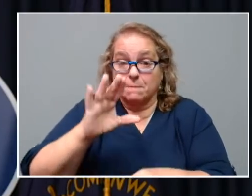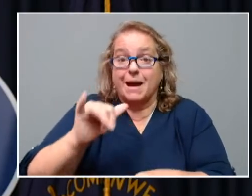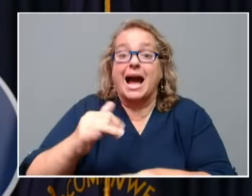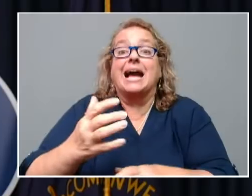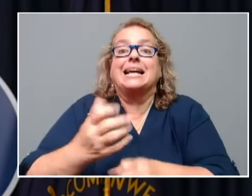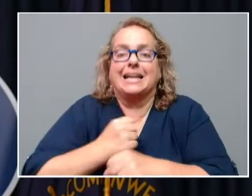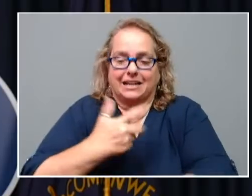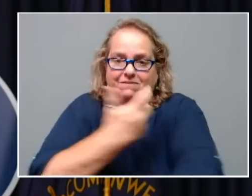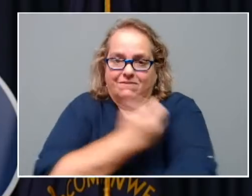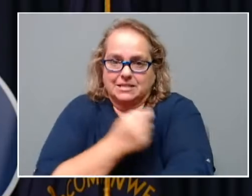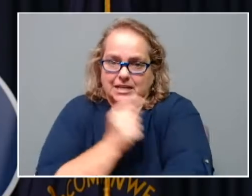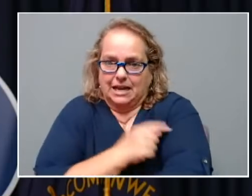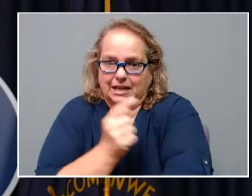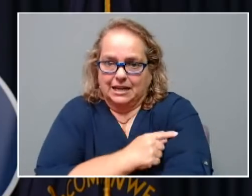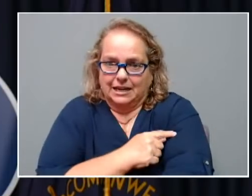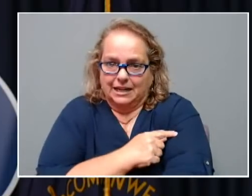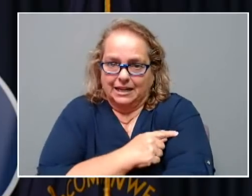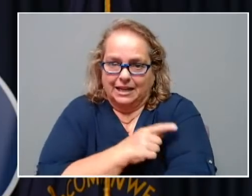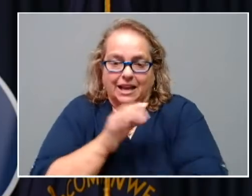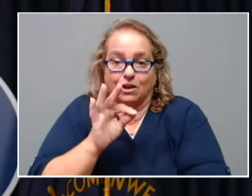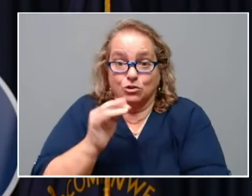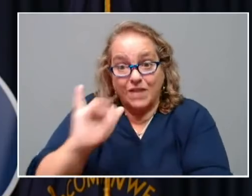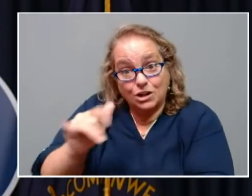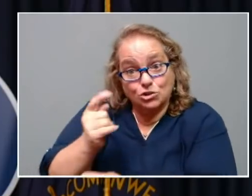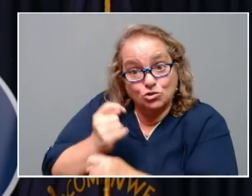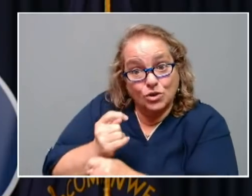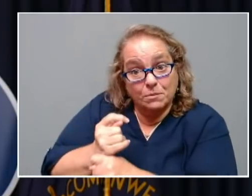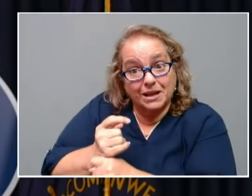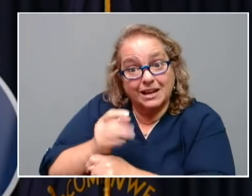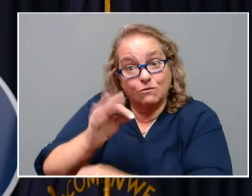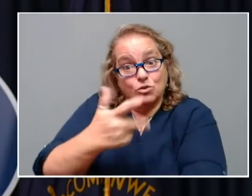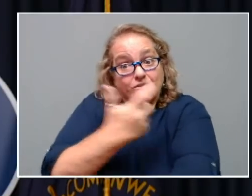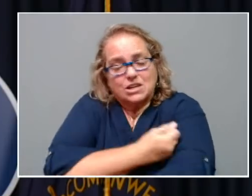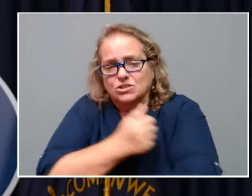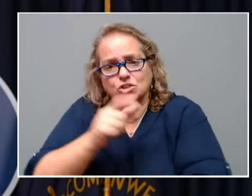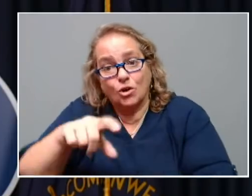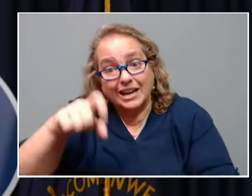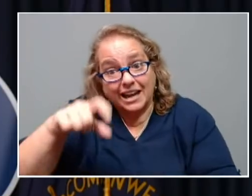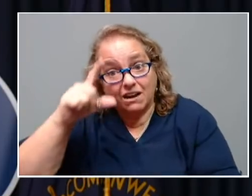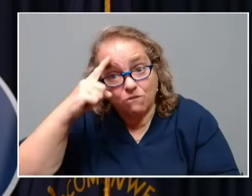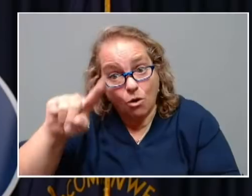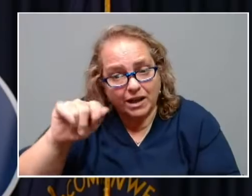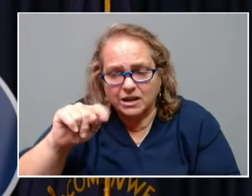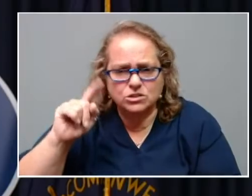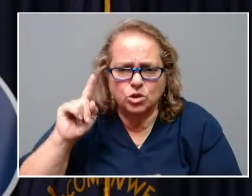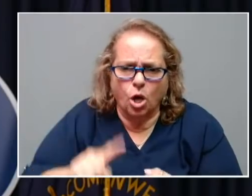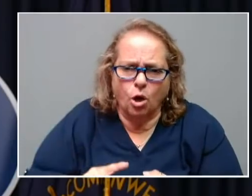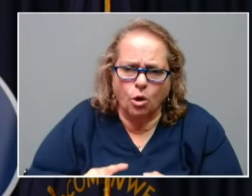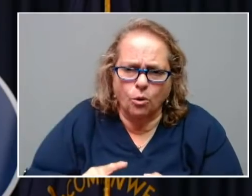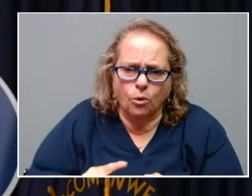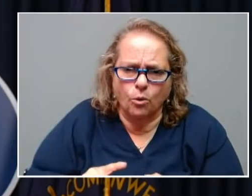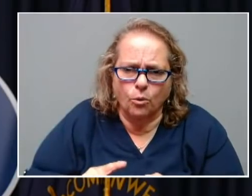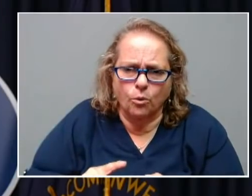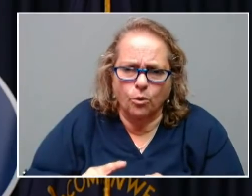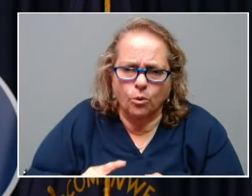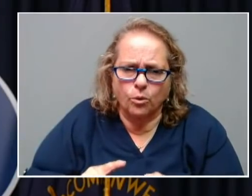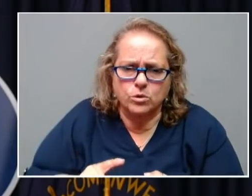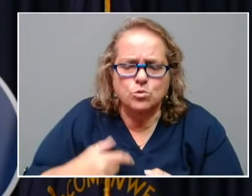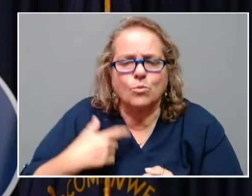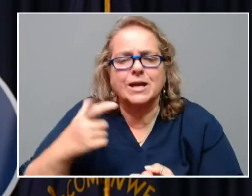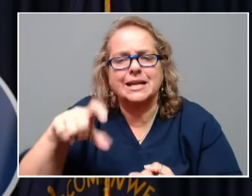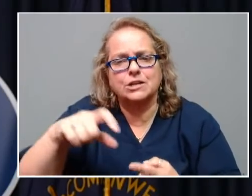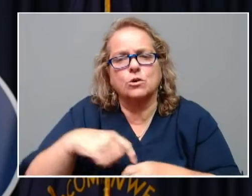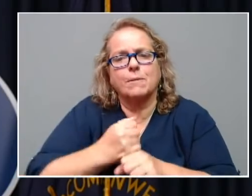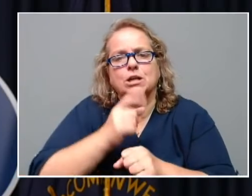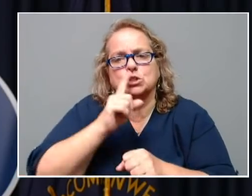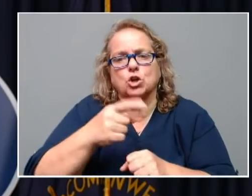this treatment if you're vaccinated are very low. So we want to make sure we provide this information, which is